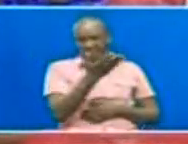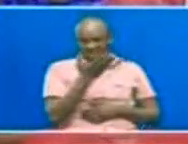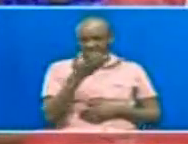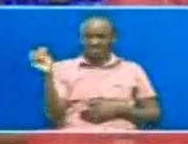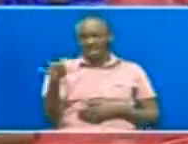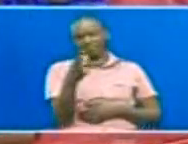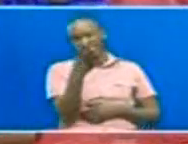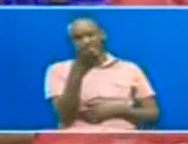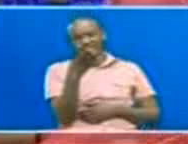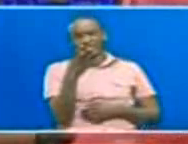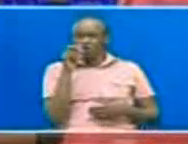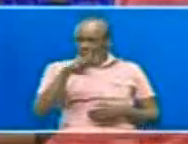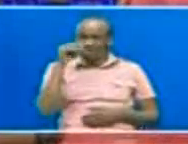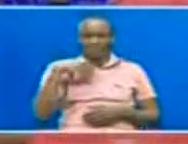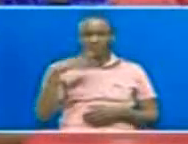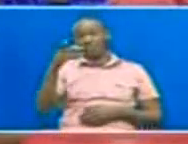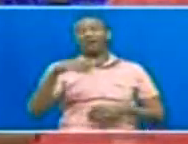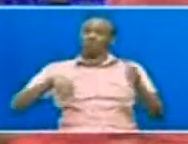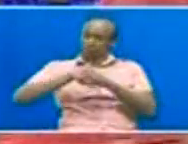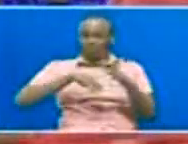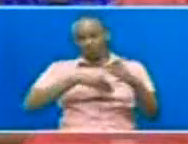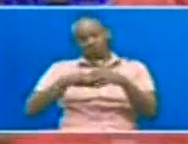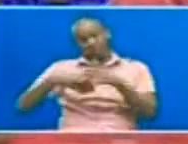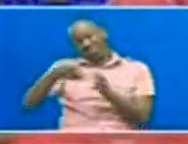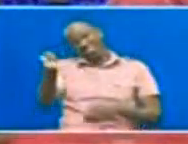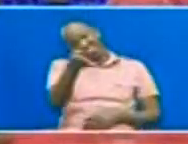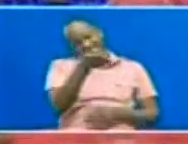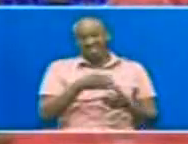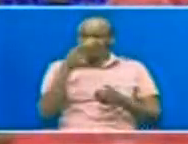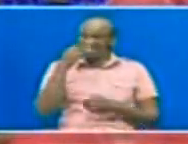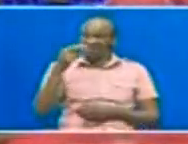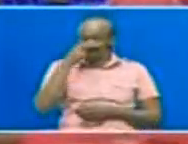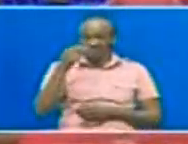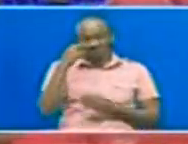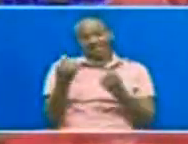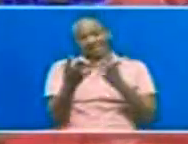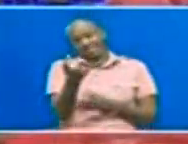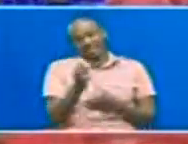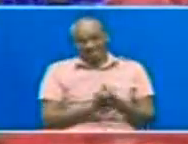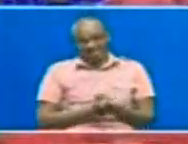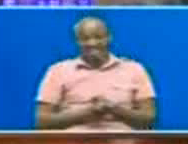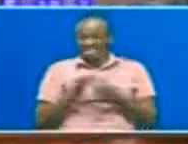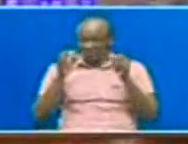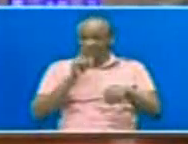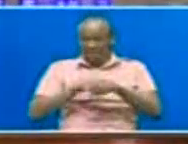people, you will find them playing football into the funny grass. If we had